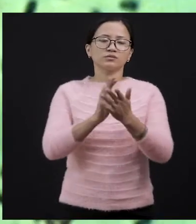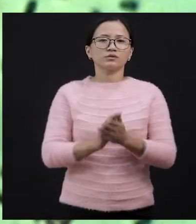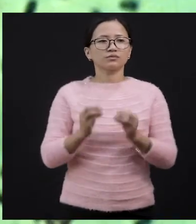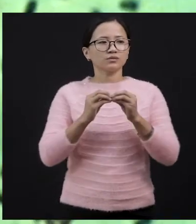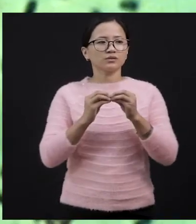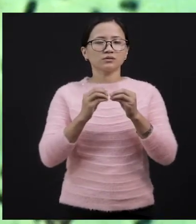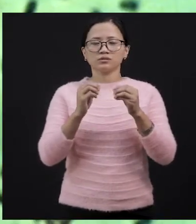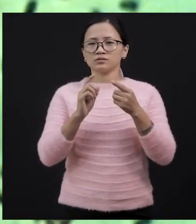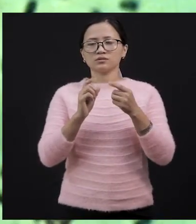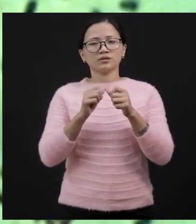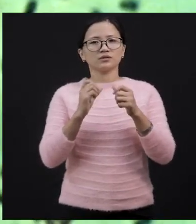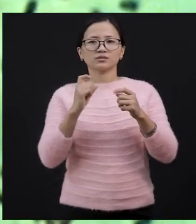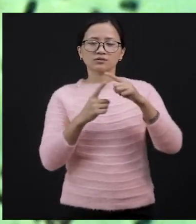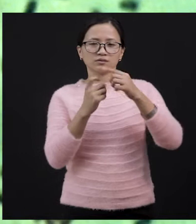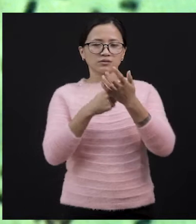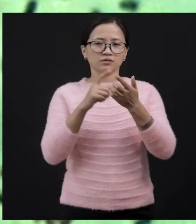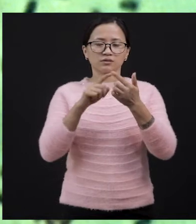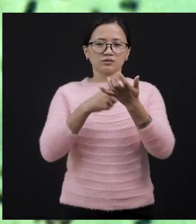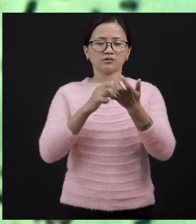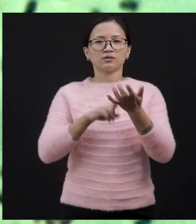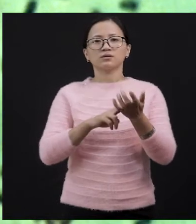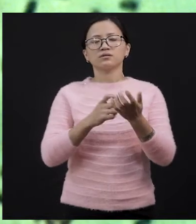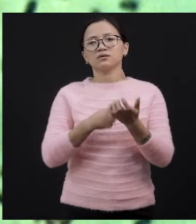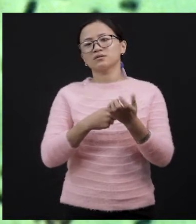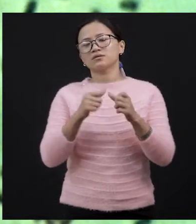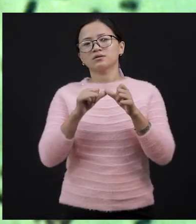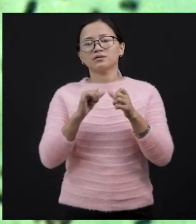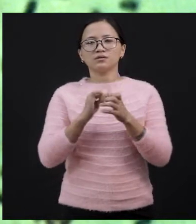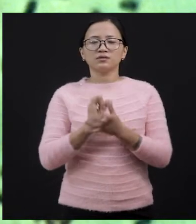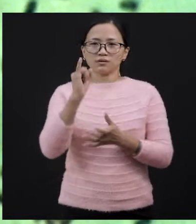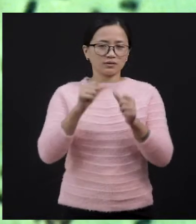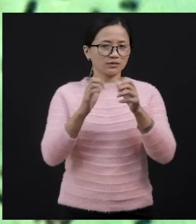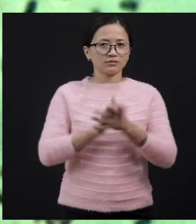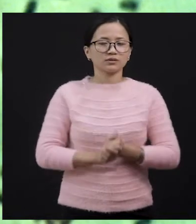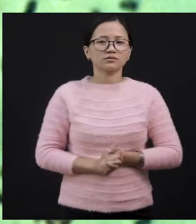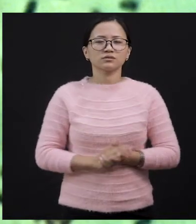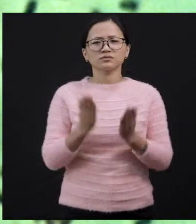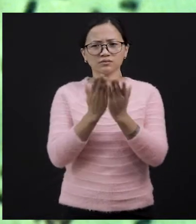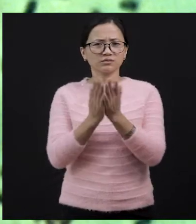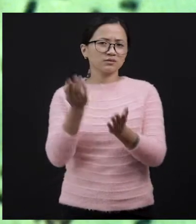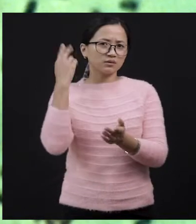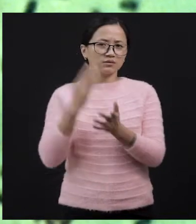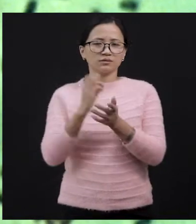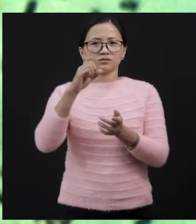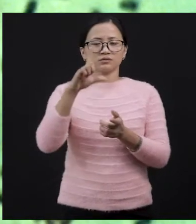bacteria, which are present inside the soil. So that is what we studied in our last